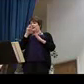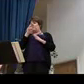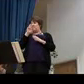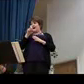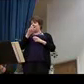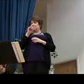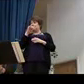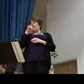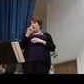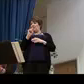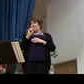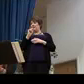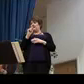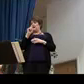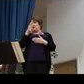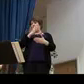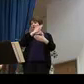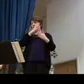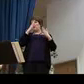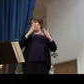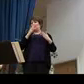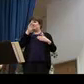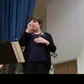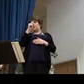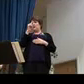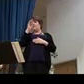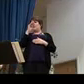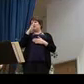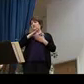students. Please give these folks a round of applause.